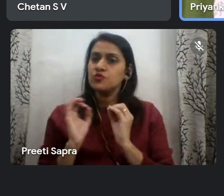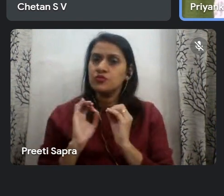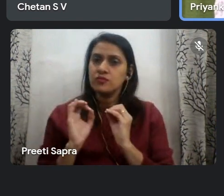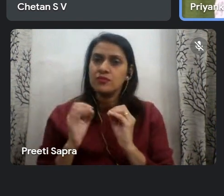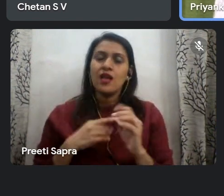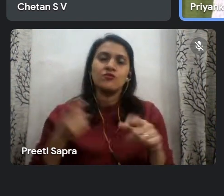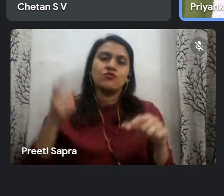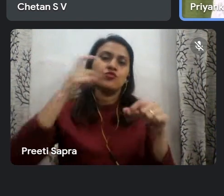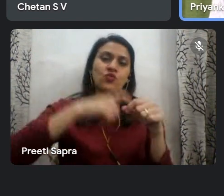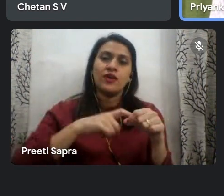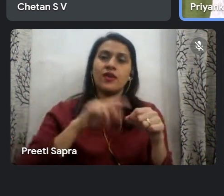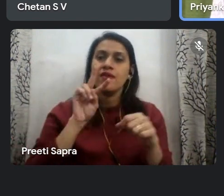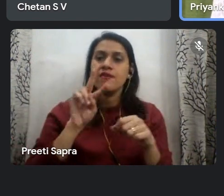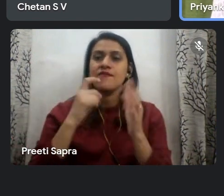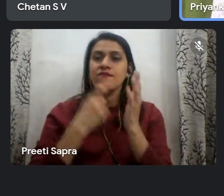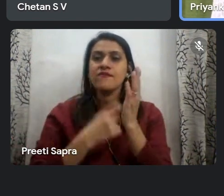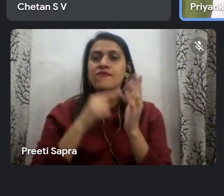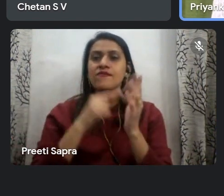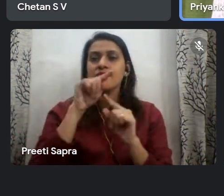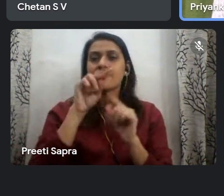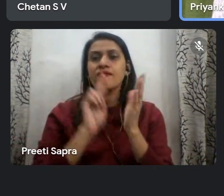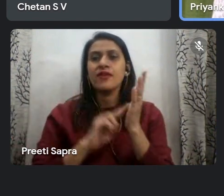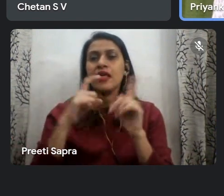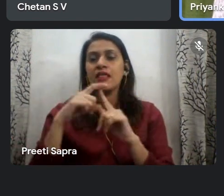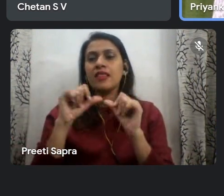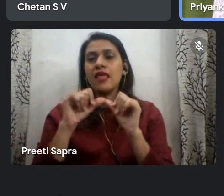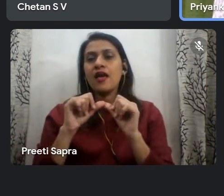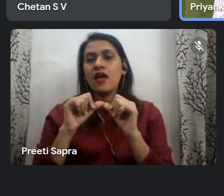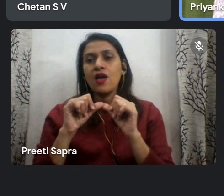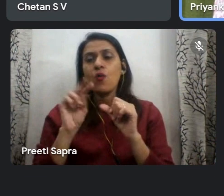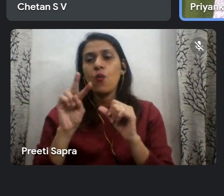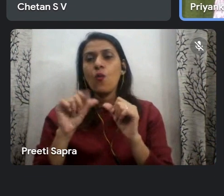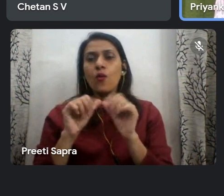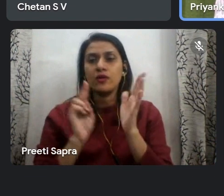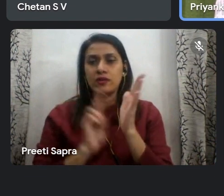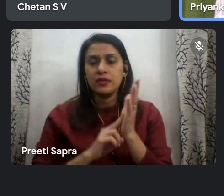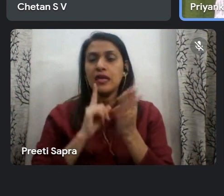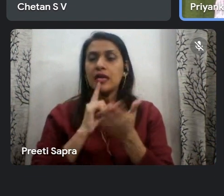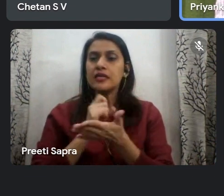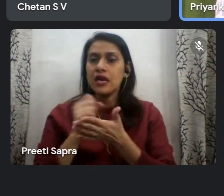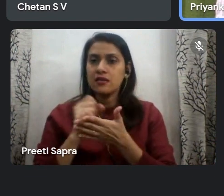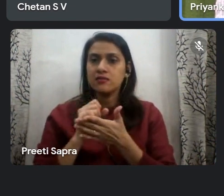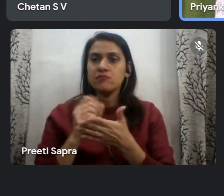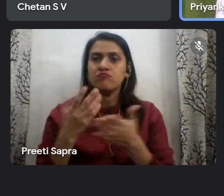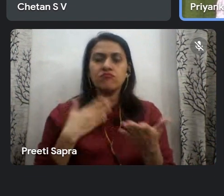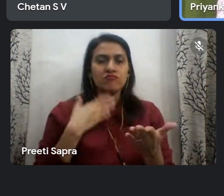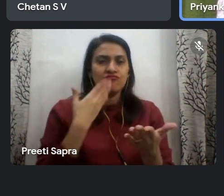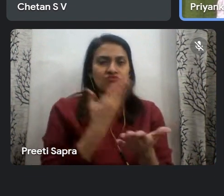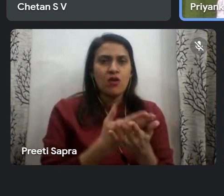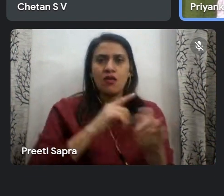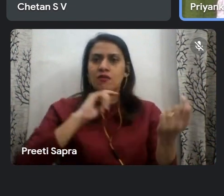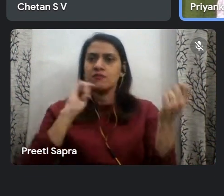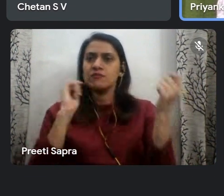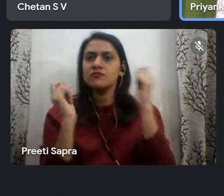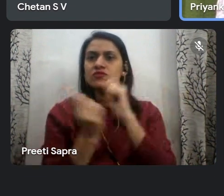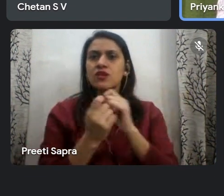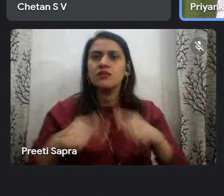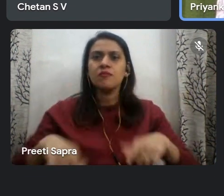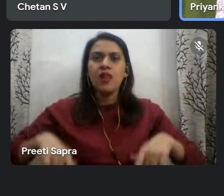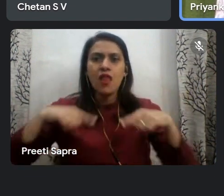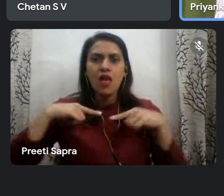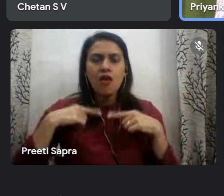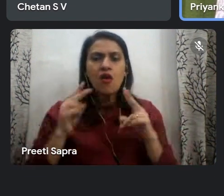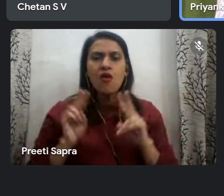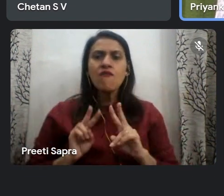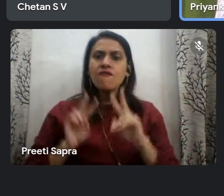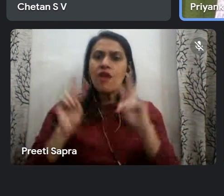Brindavan Education Trust. And I think that really took a huge turn for my life, huge change, because I felt I was a lot more valued and a